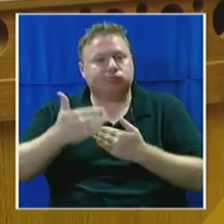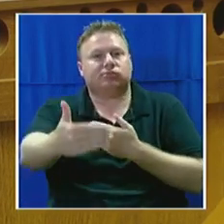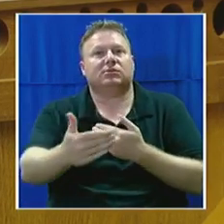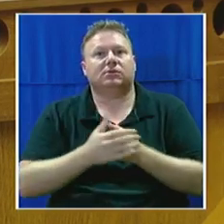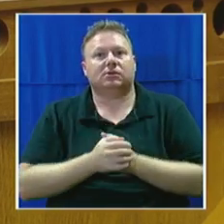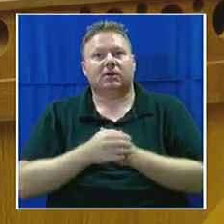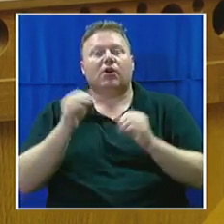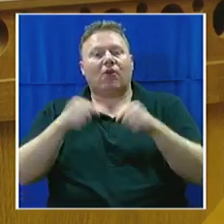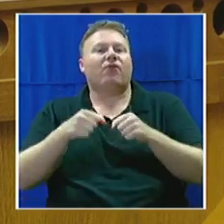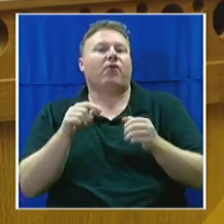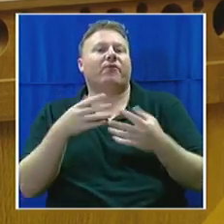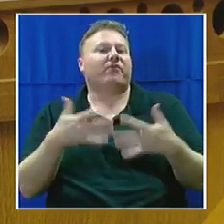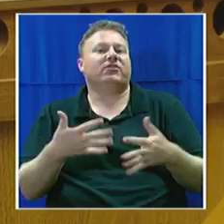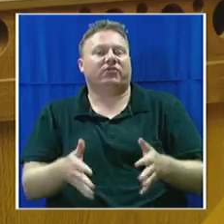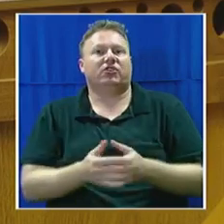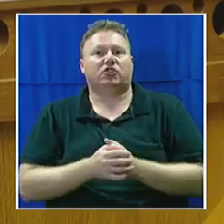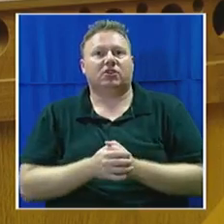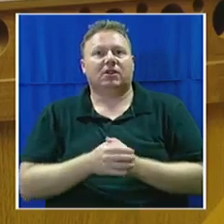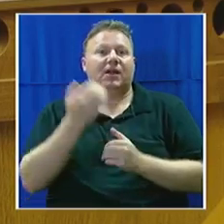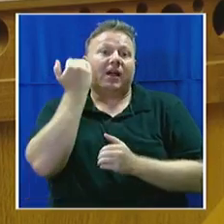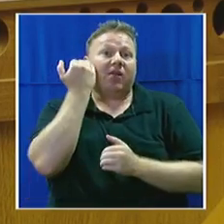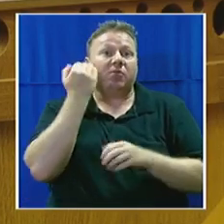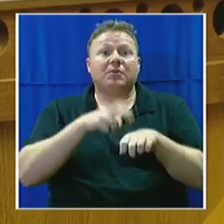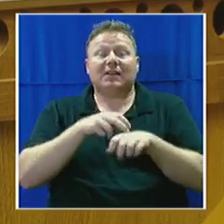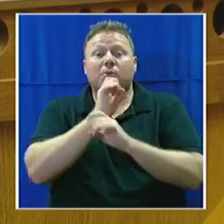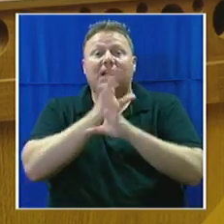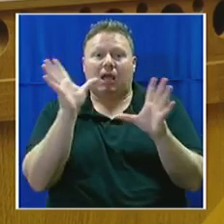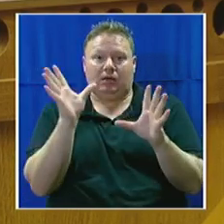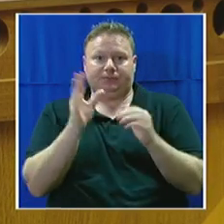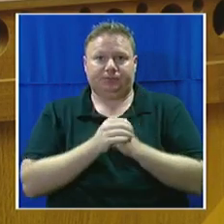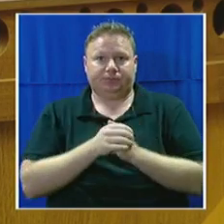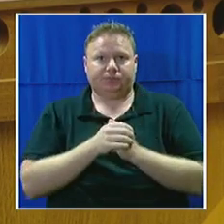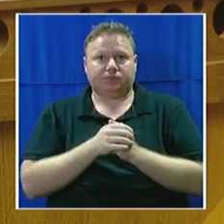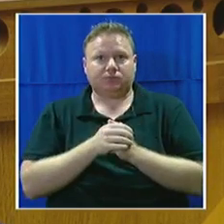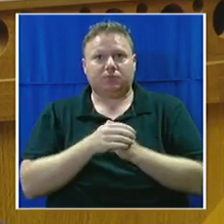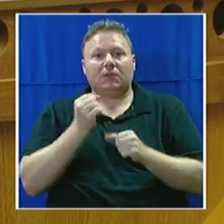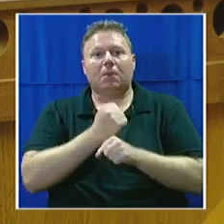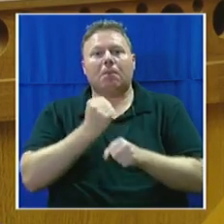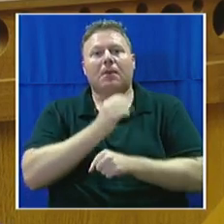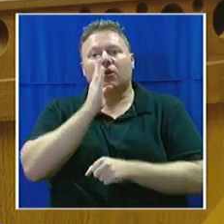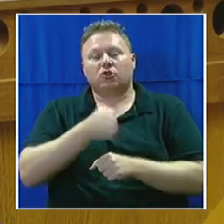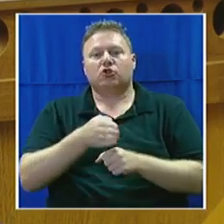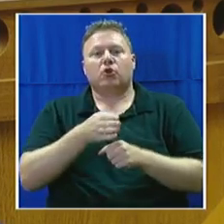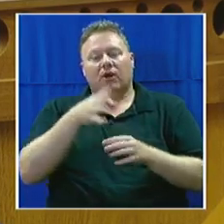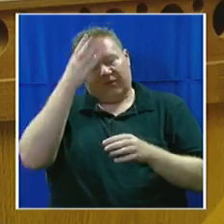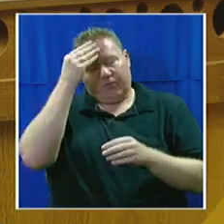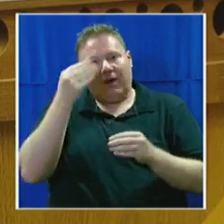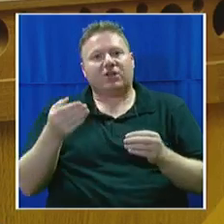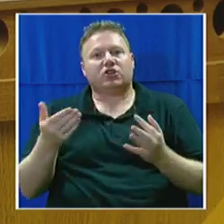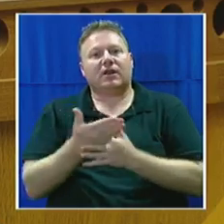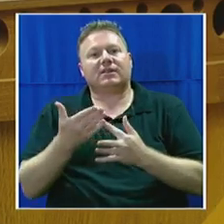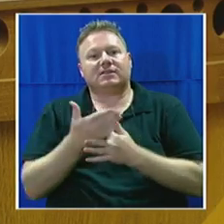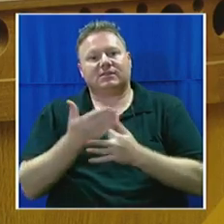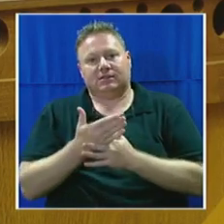been confirmed. Therefore, government needs to be transparent and ensure that information is publicly accessible to